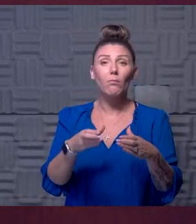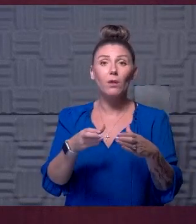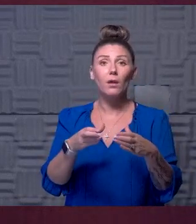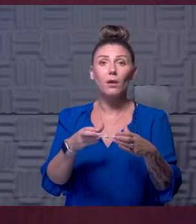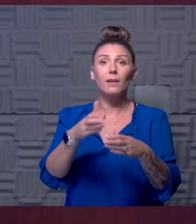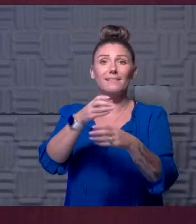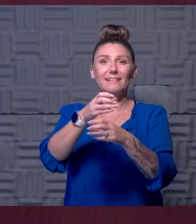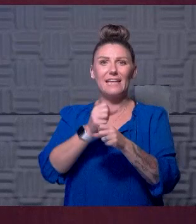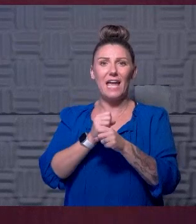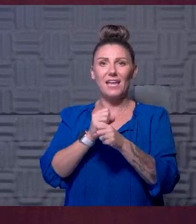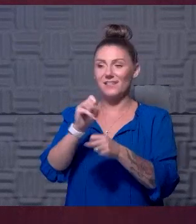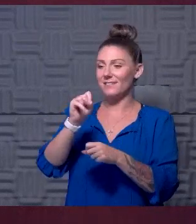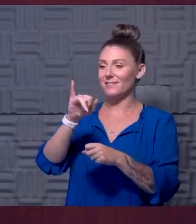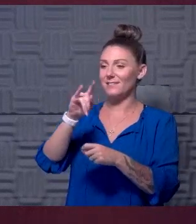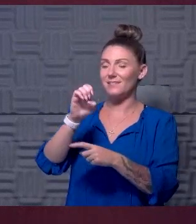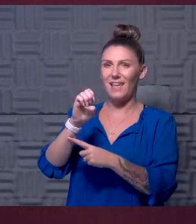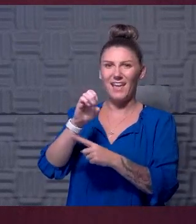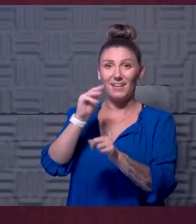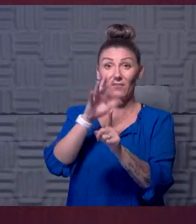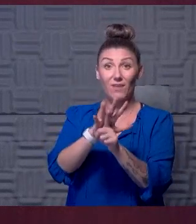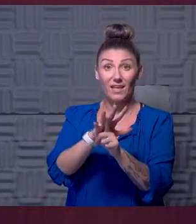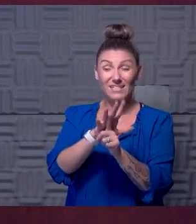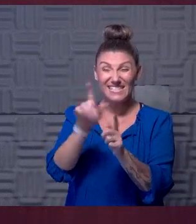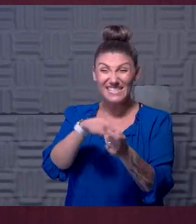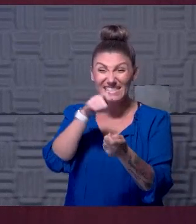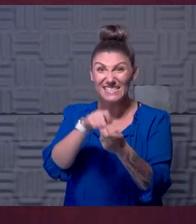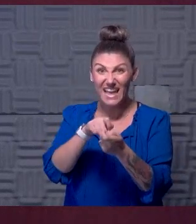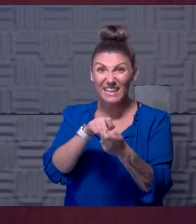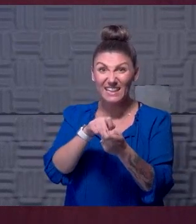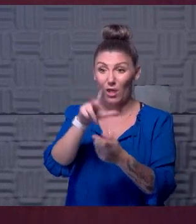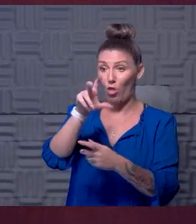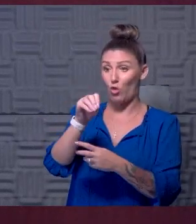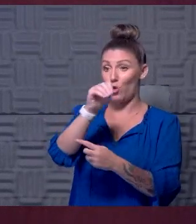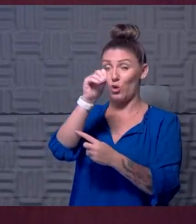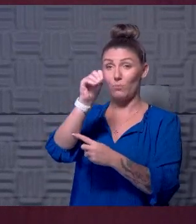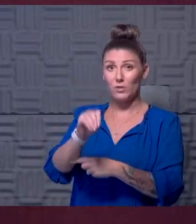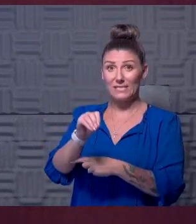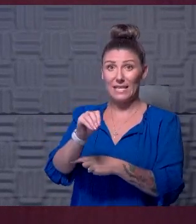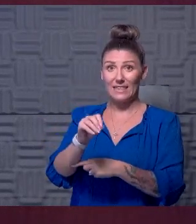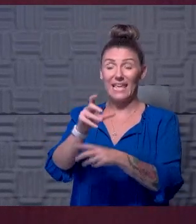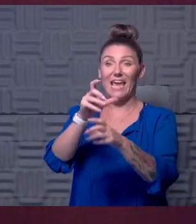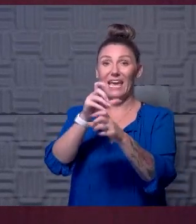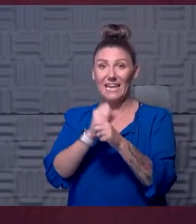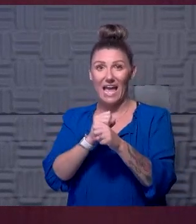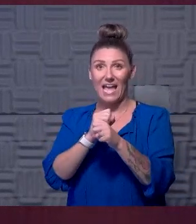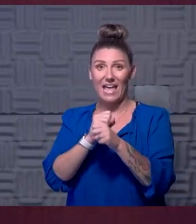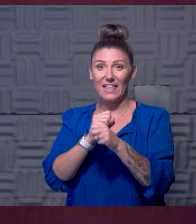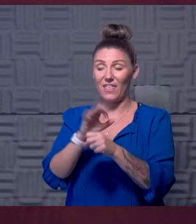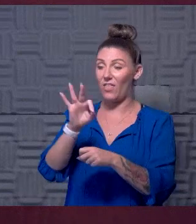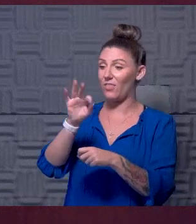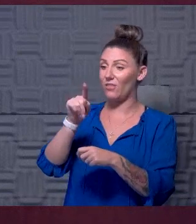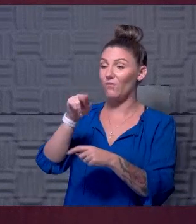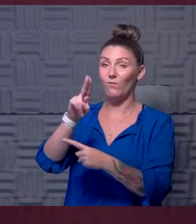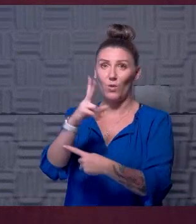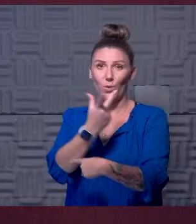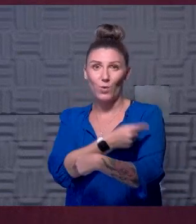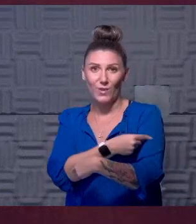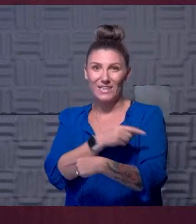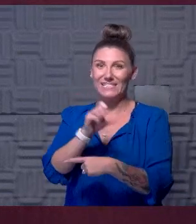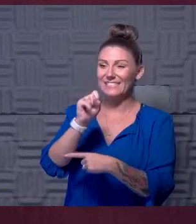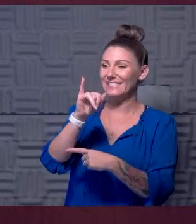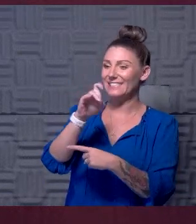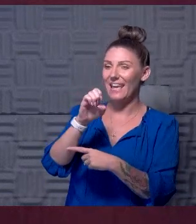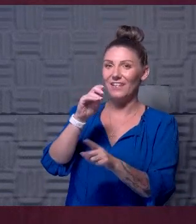participants got side effects, and exactly 30% of those that got the influenza vaccine had side effects. So just getting